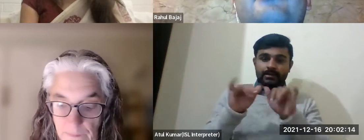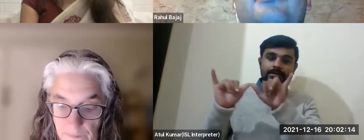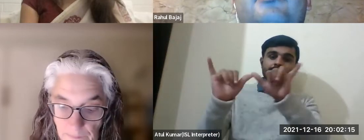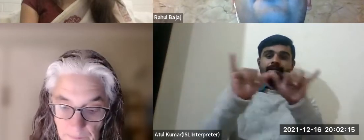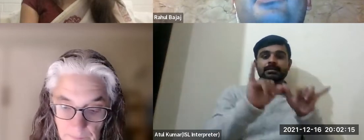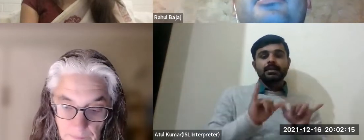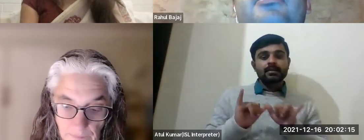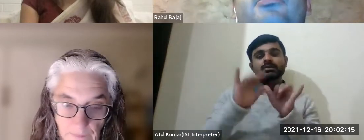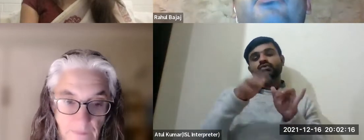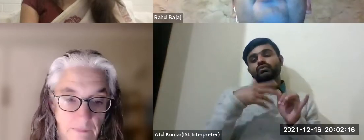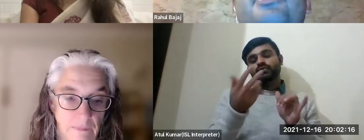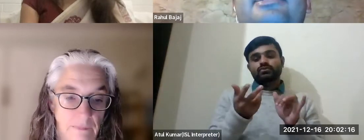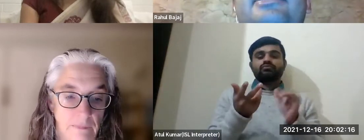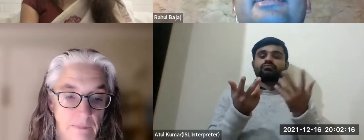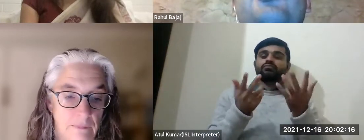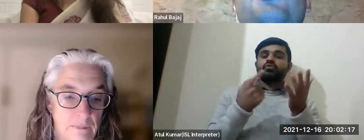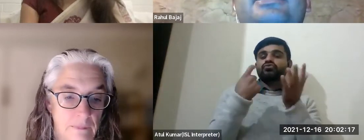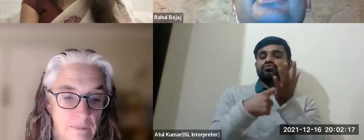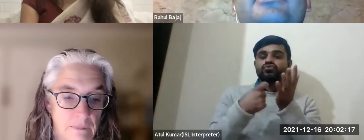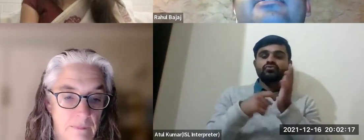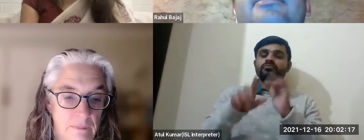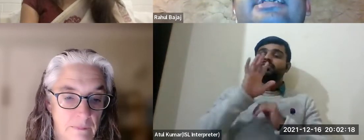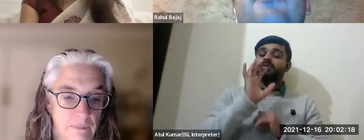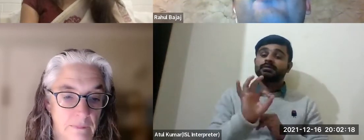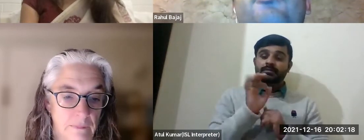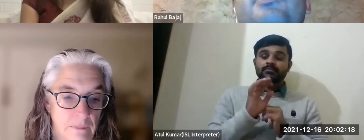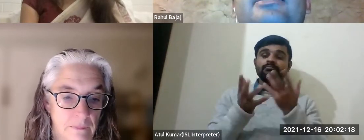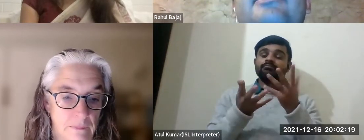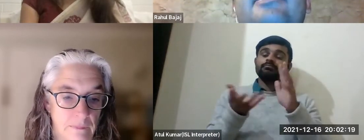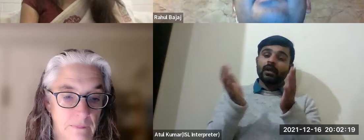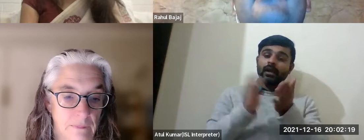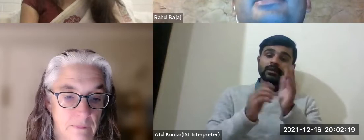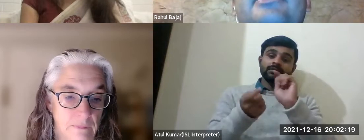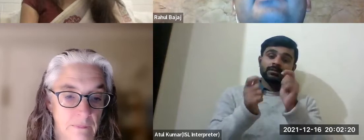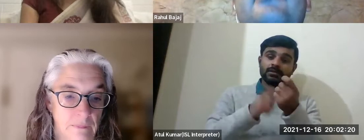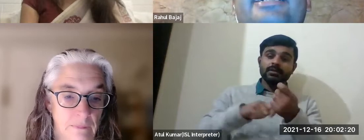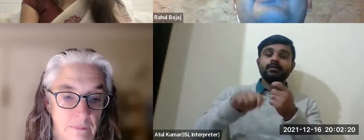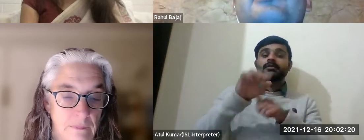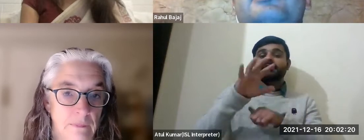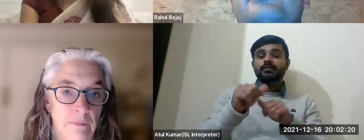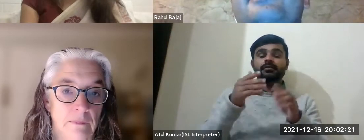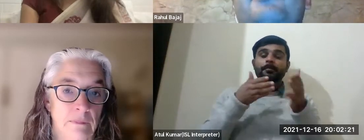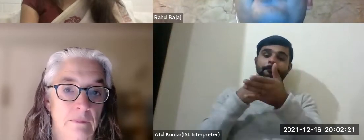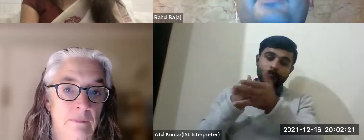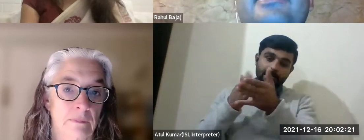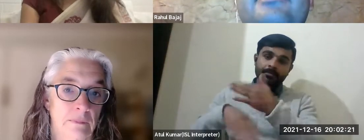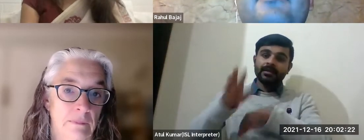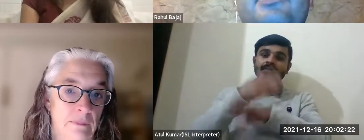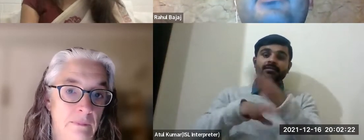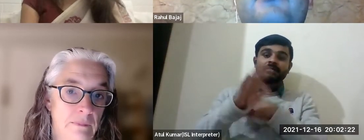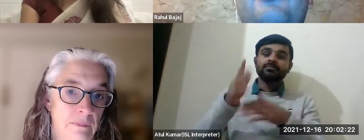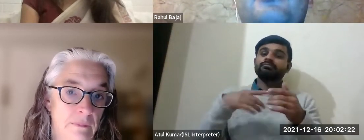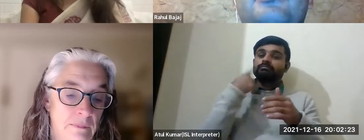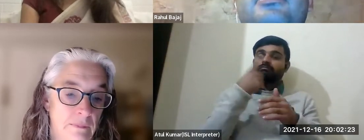and norms, it can actually reinforce and exacerbate the barriers that the disabled face